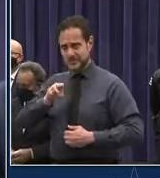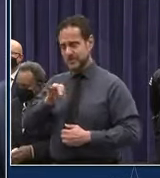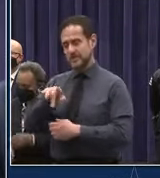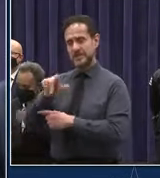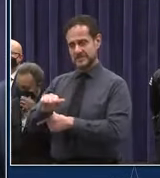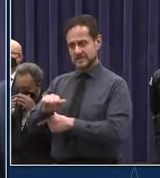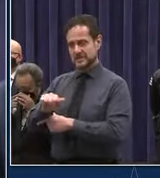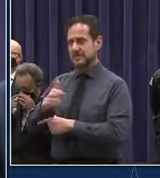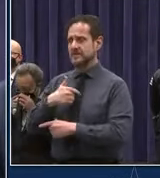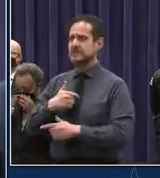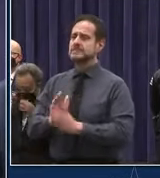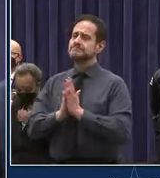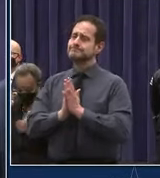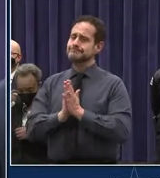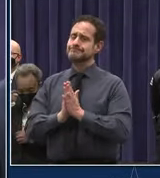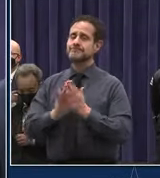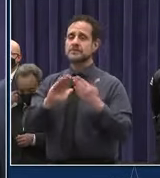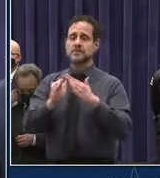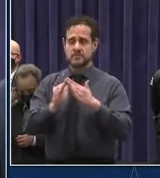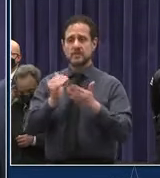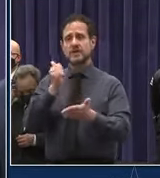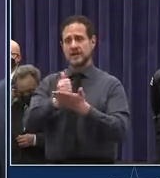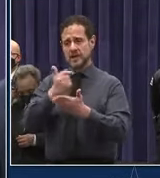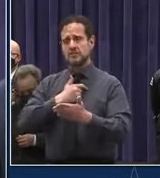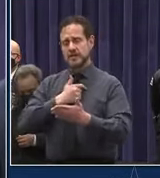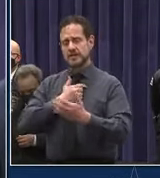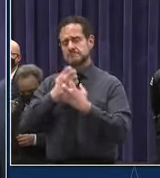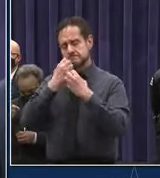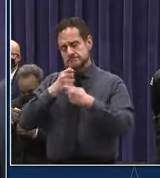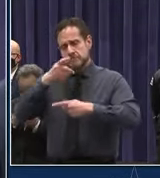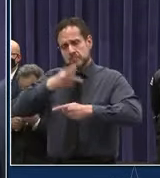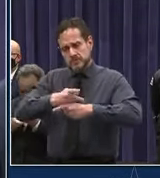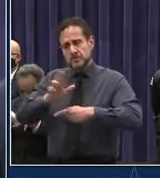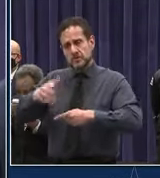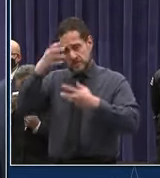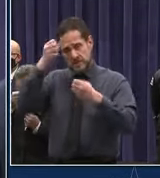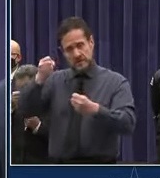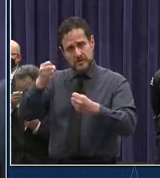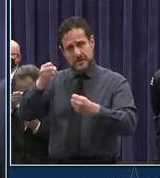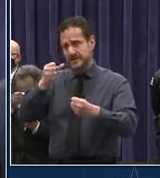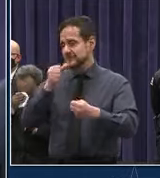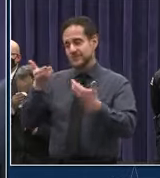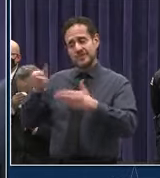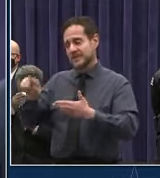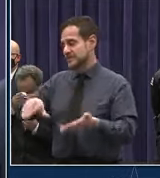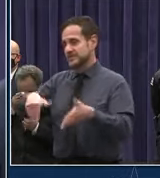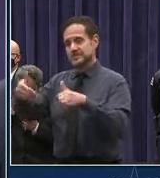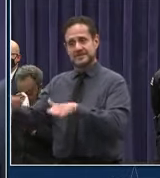I ask the community to help me preserve her memory. Don't let her die in vain.